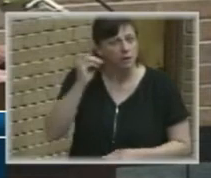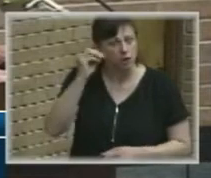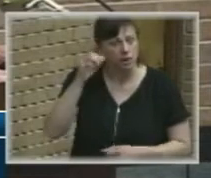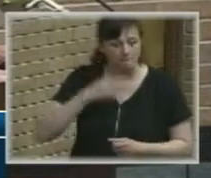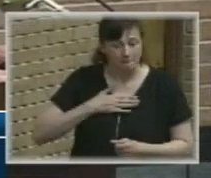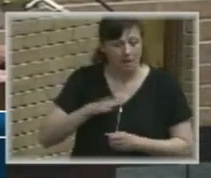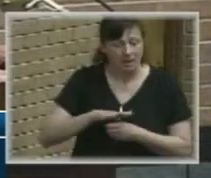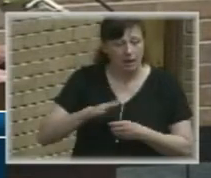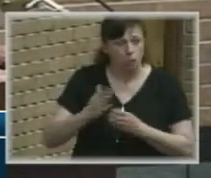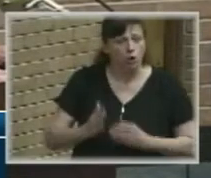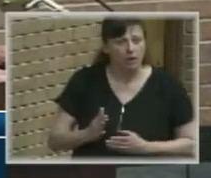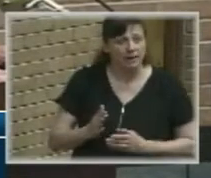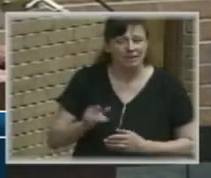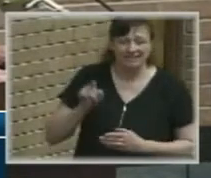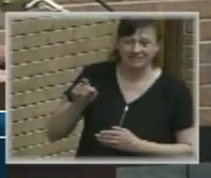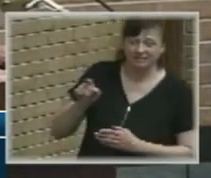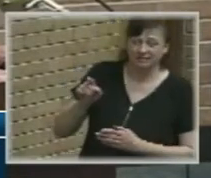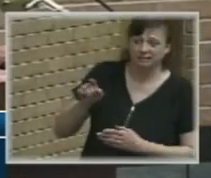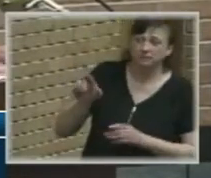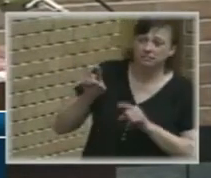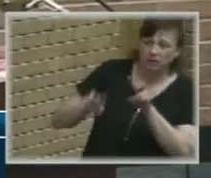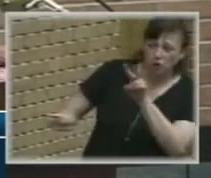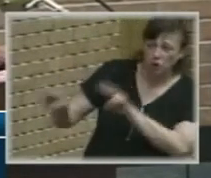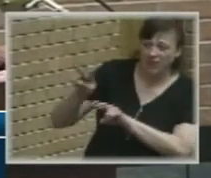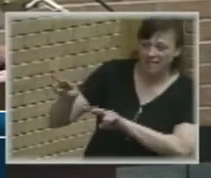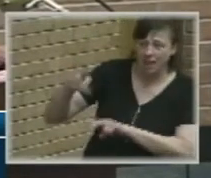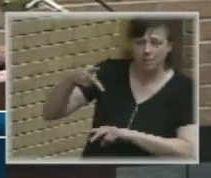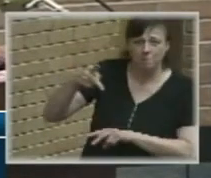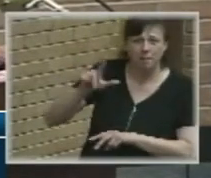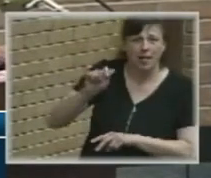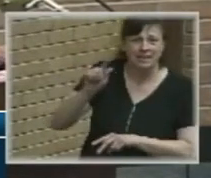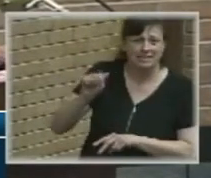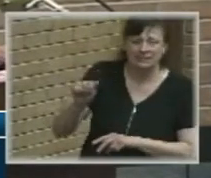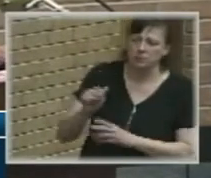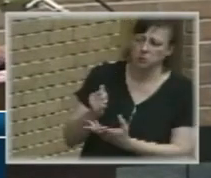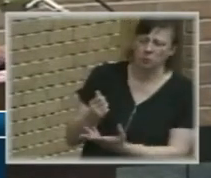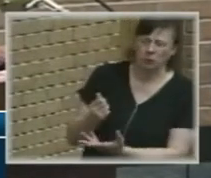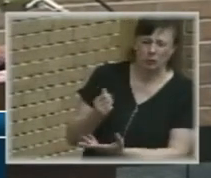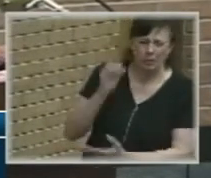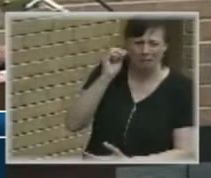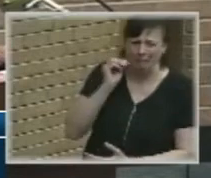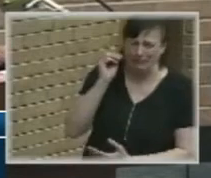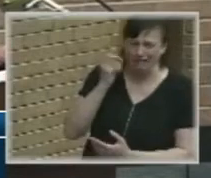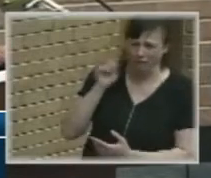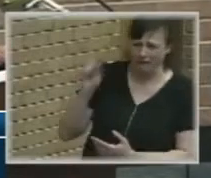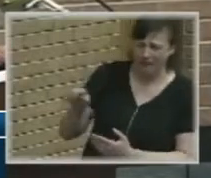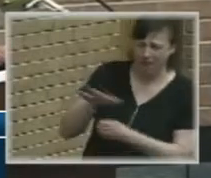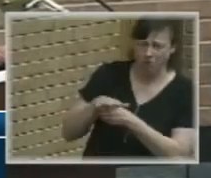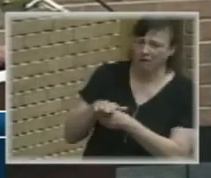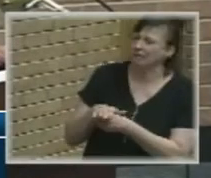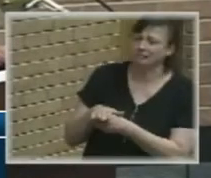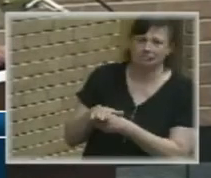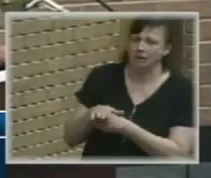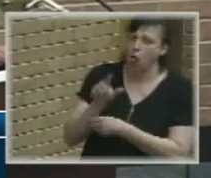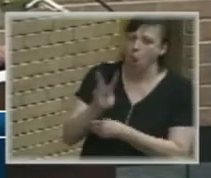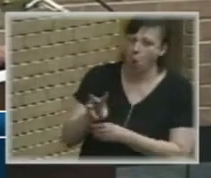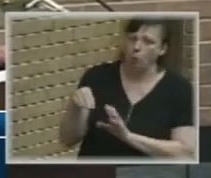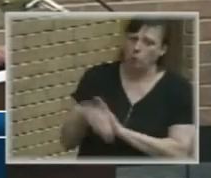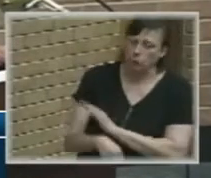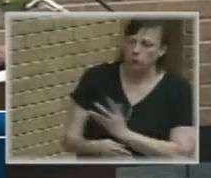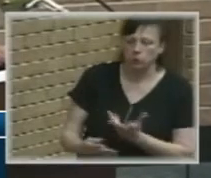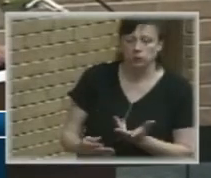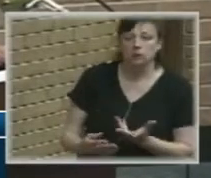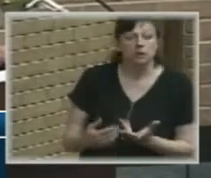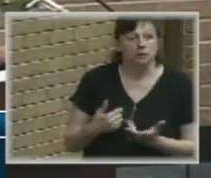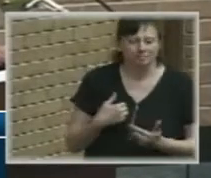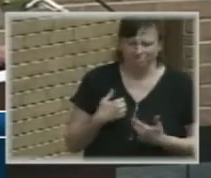Monroe Plaza is pretty low. I had things happen that I never expected. I've lived here a little over 20 years on Rhinecliff. I have